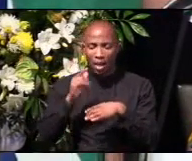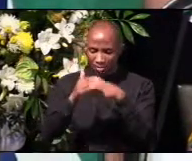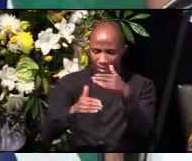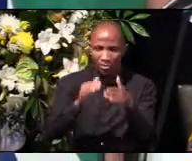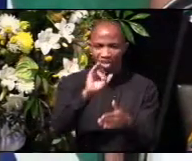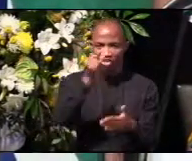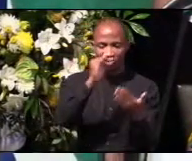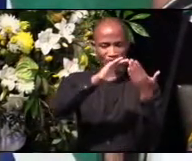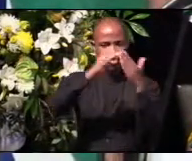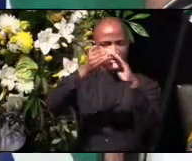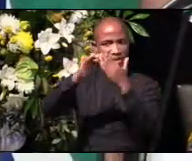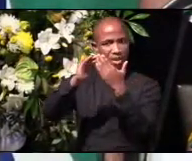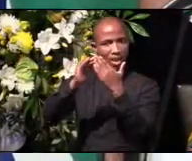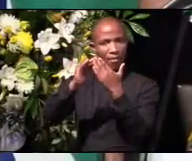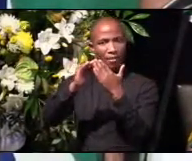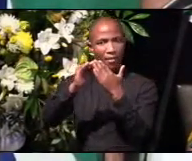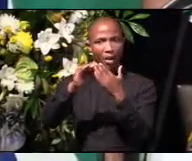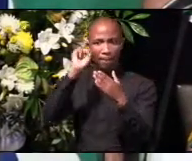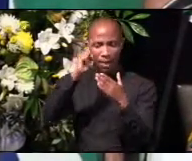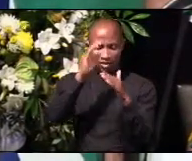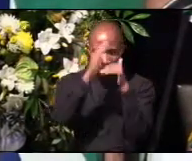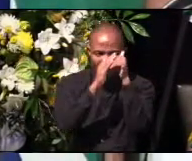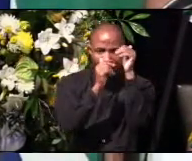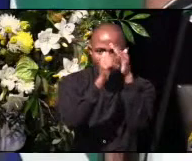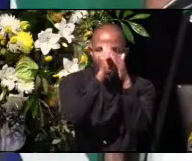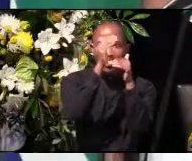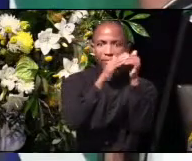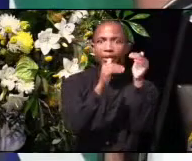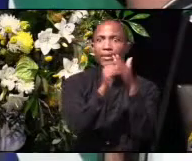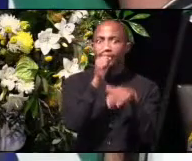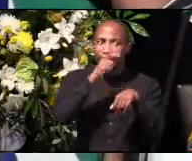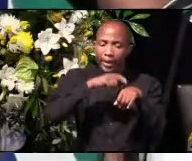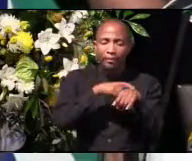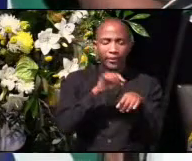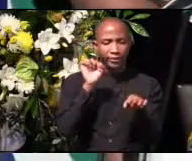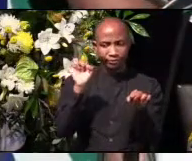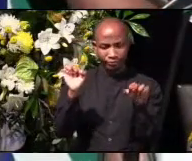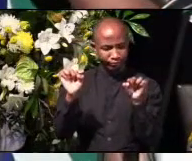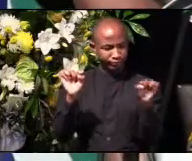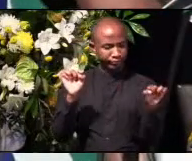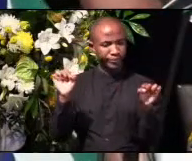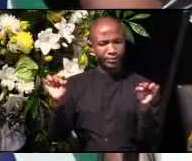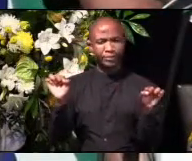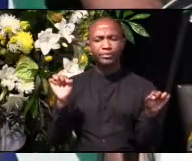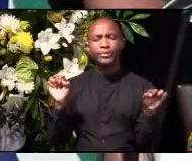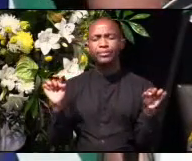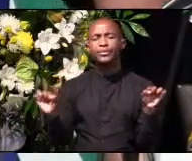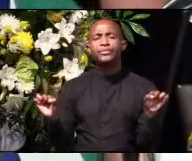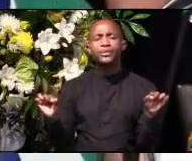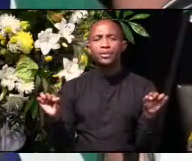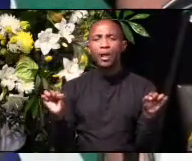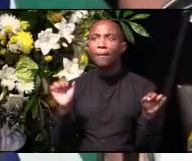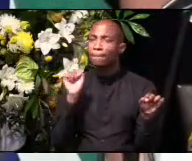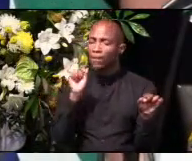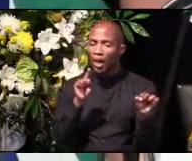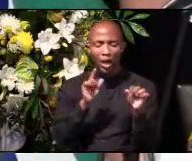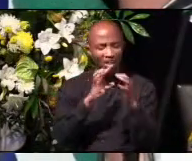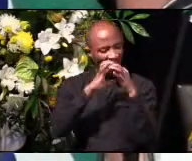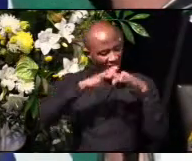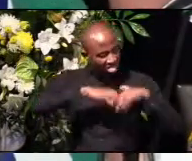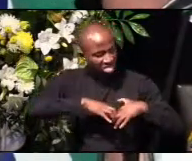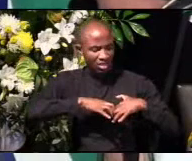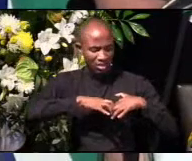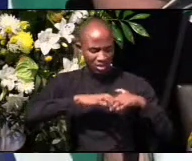Jerusalem should be built but it looks like the era of Destruction